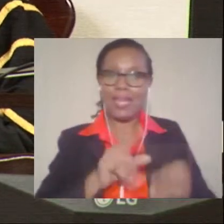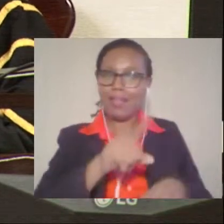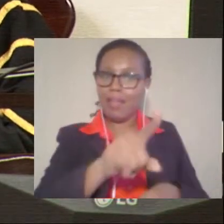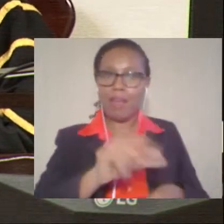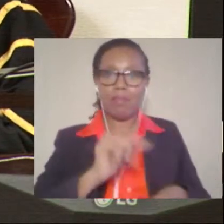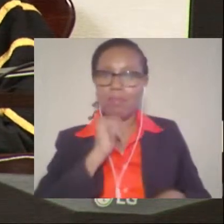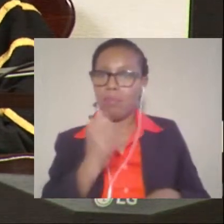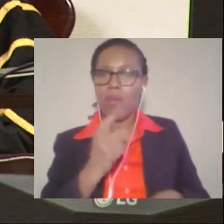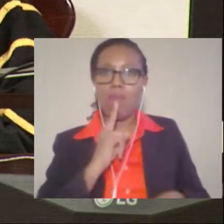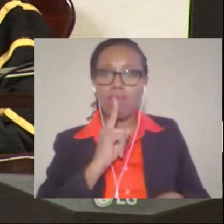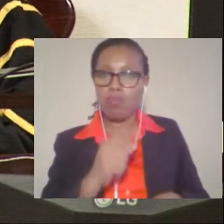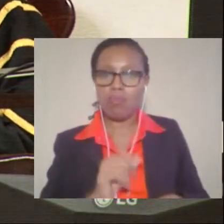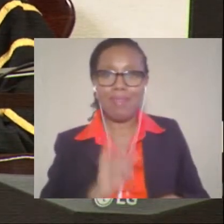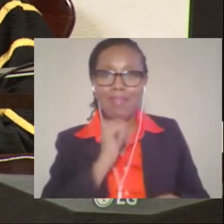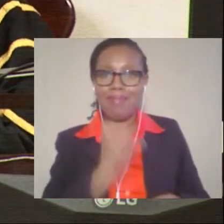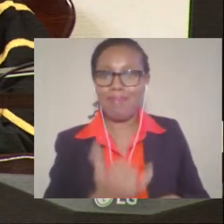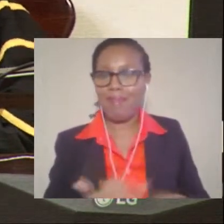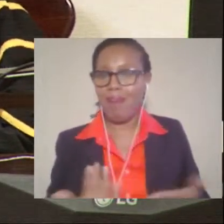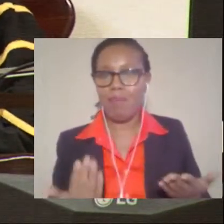have that privilege to so do.